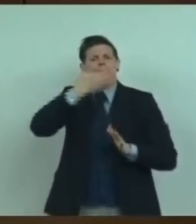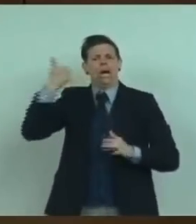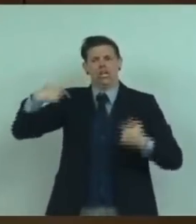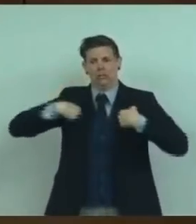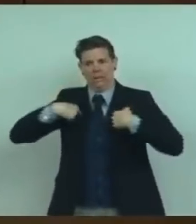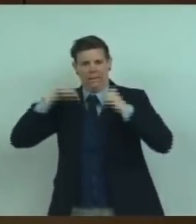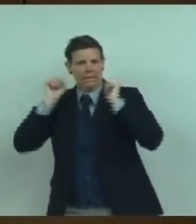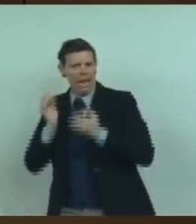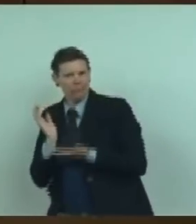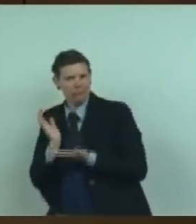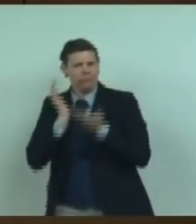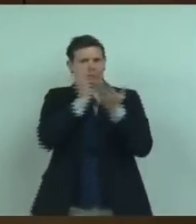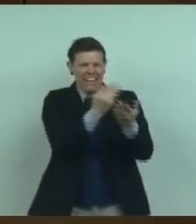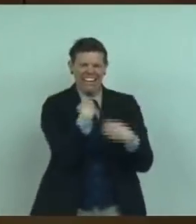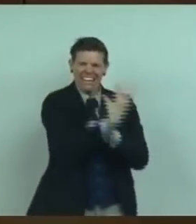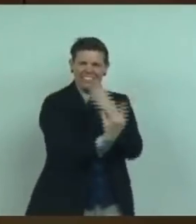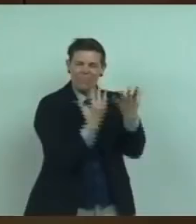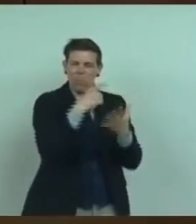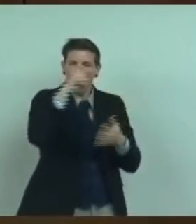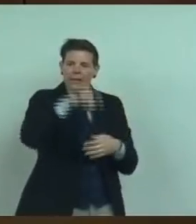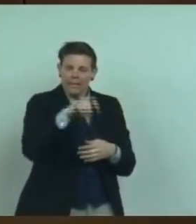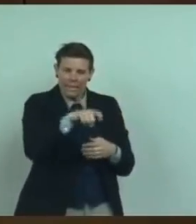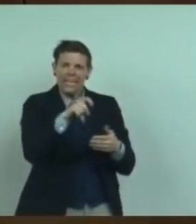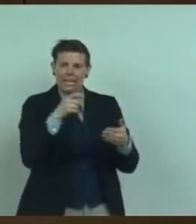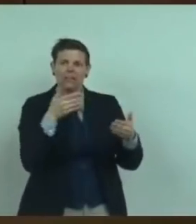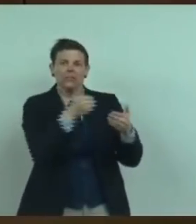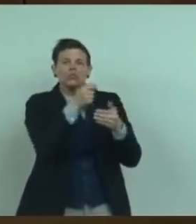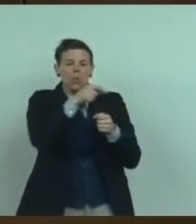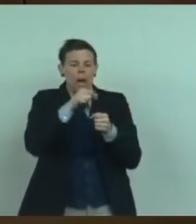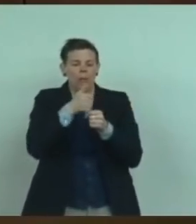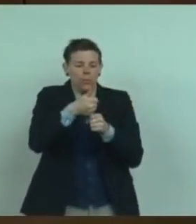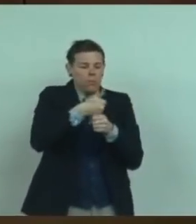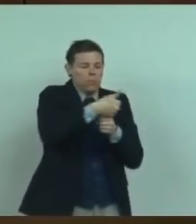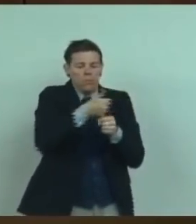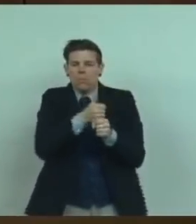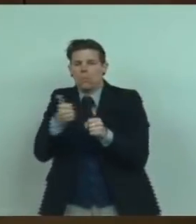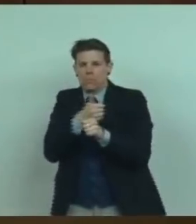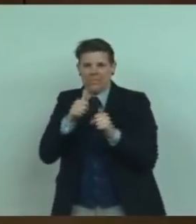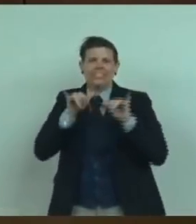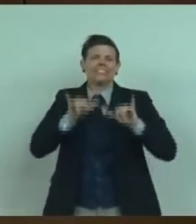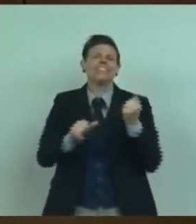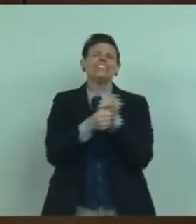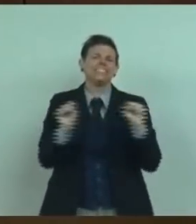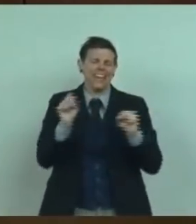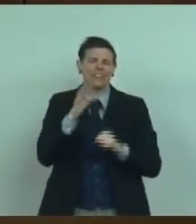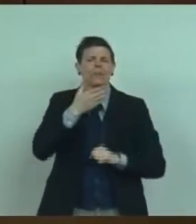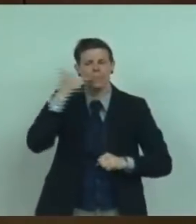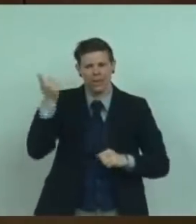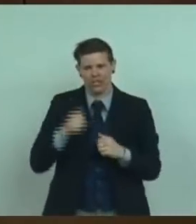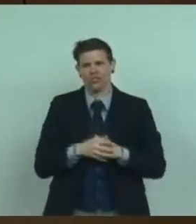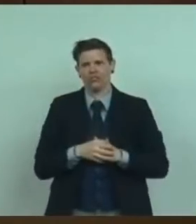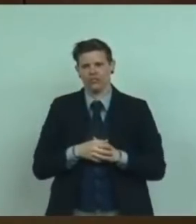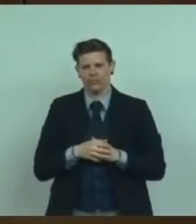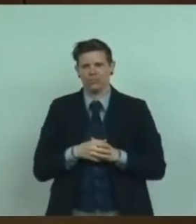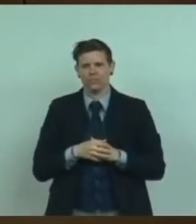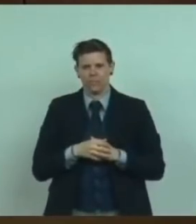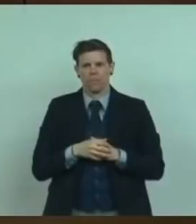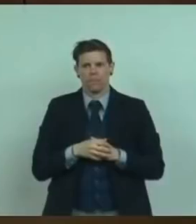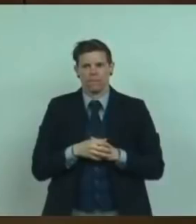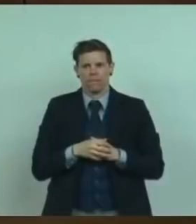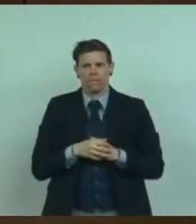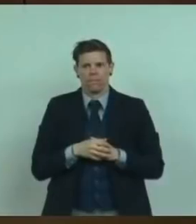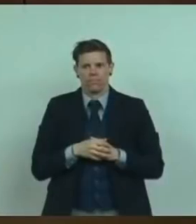centrally located, then it means that we're serving this population and we're mitigating spread and we're really holding true to this